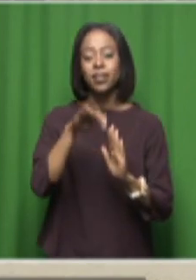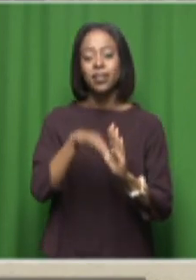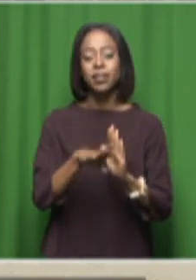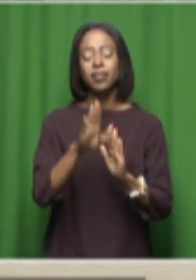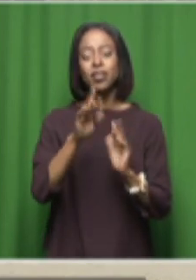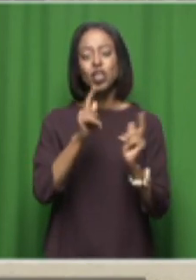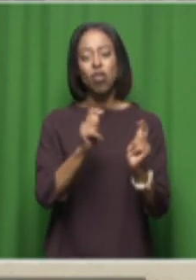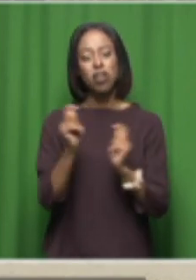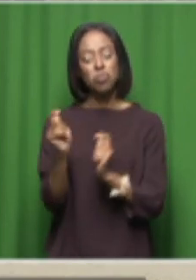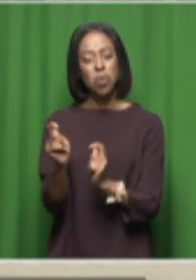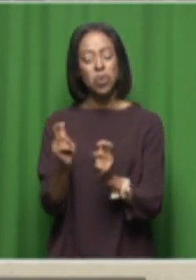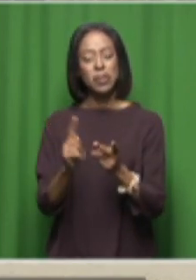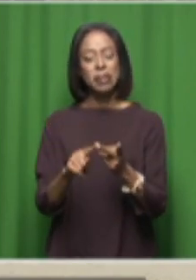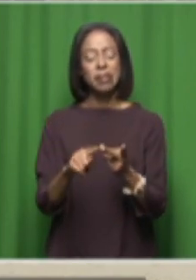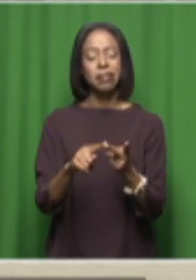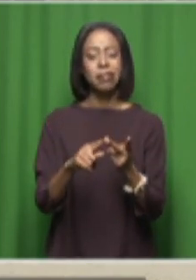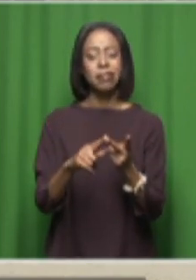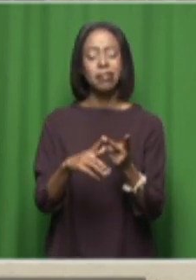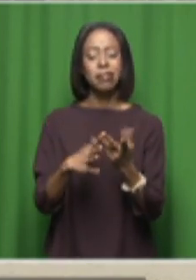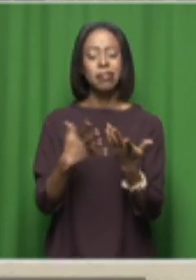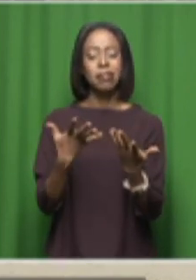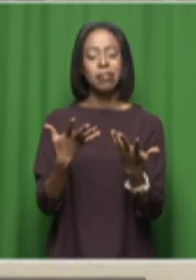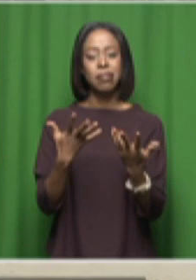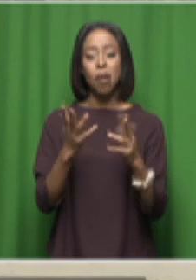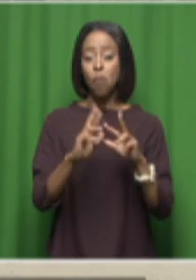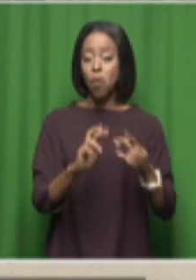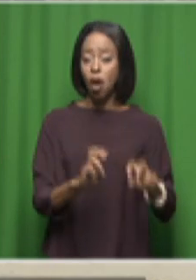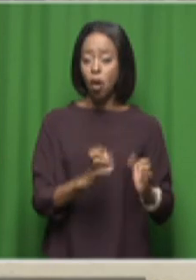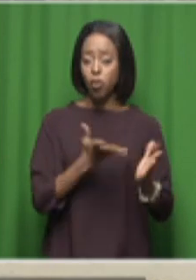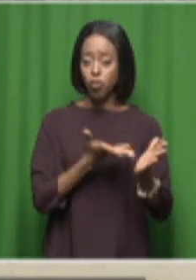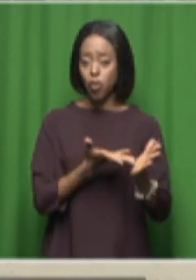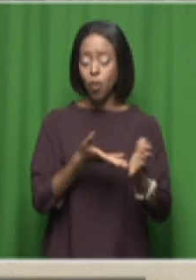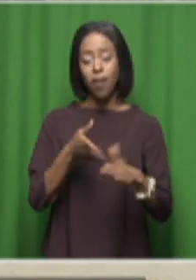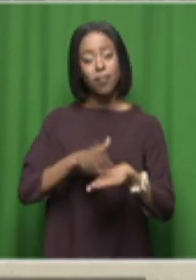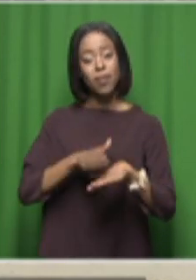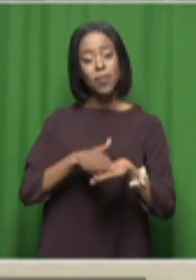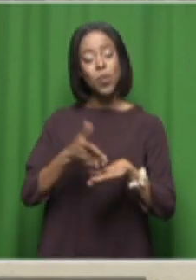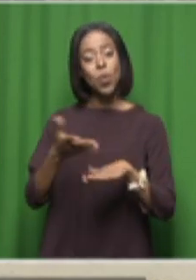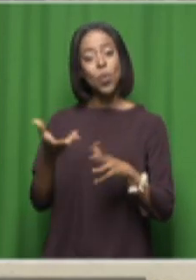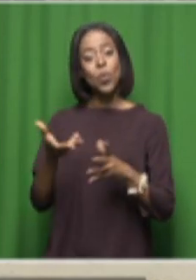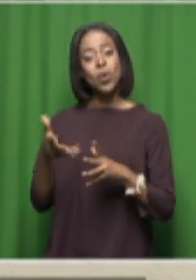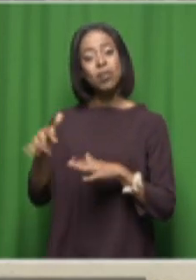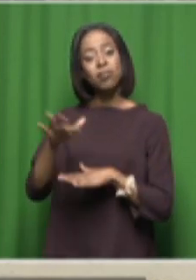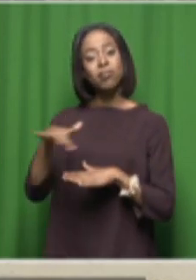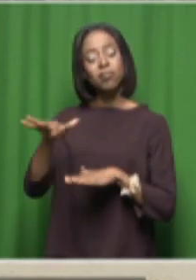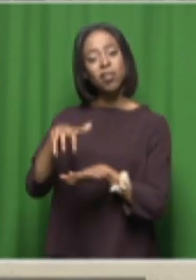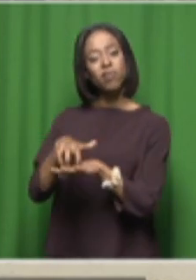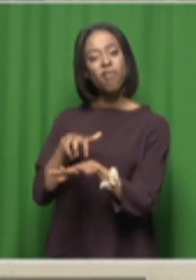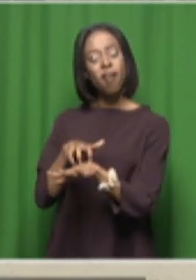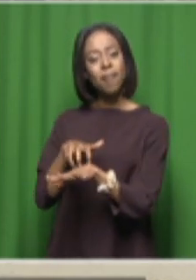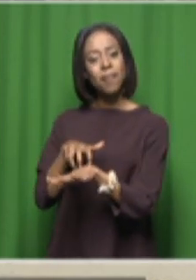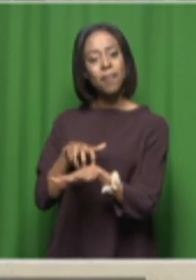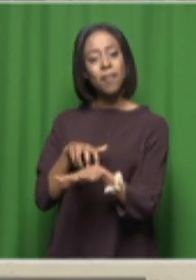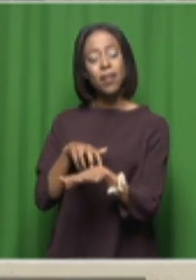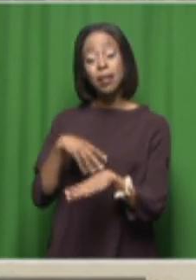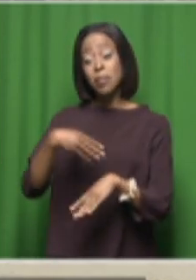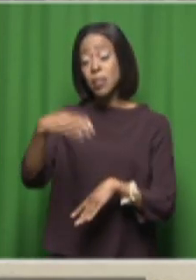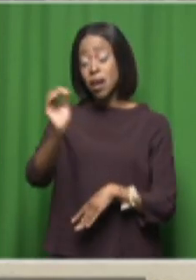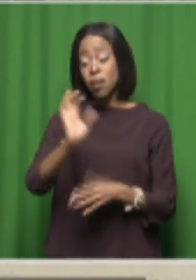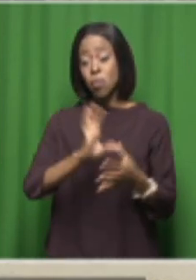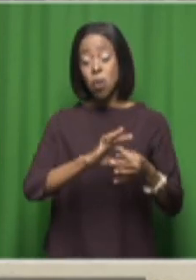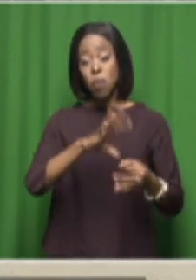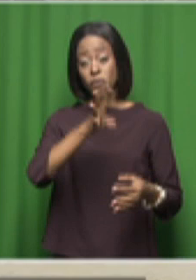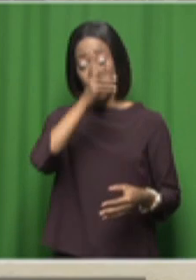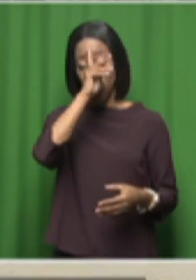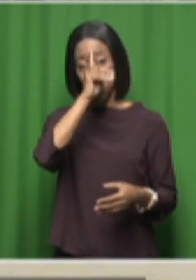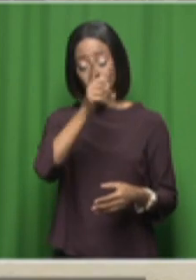transport, we know, the research tells us, especially in the outlying rural areas, children leaving home at 4 o'clock,